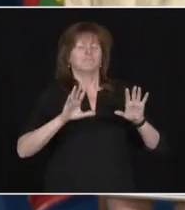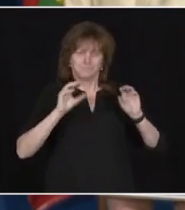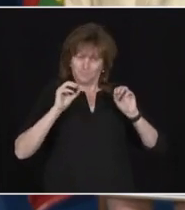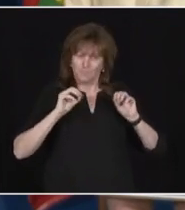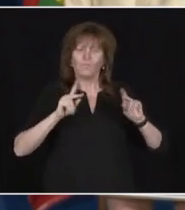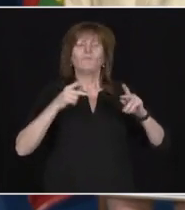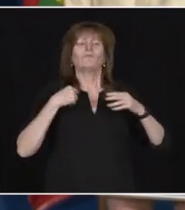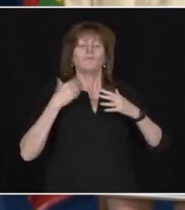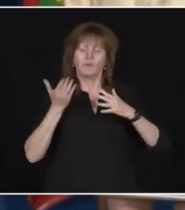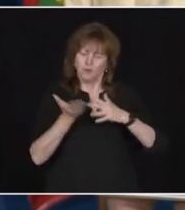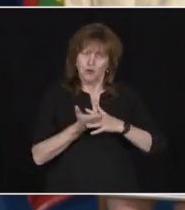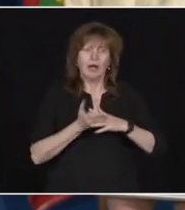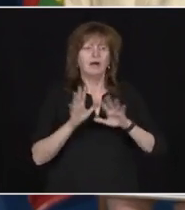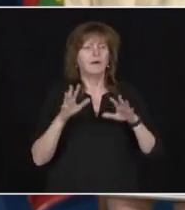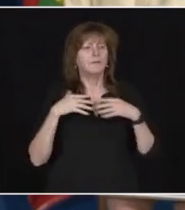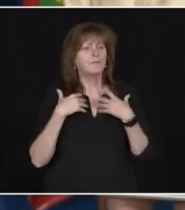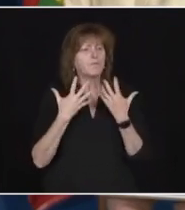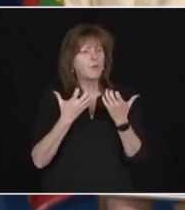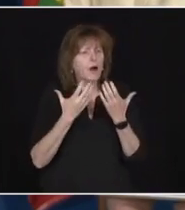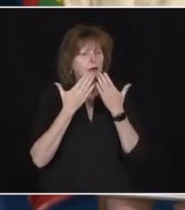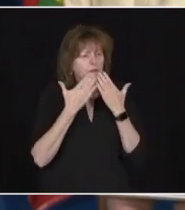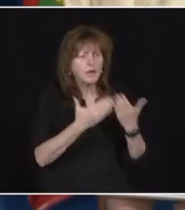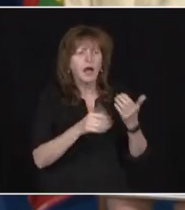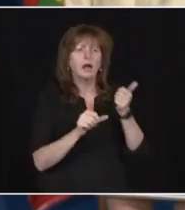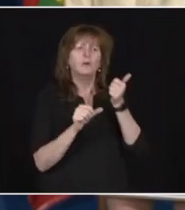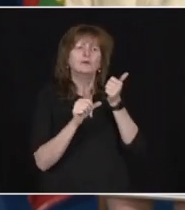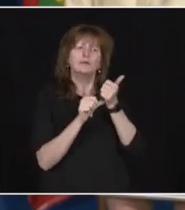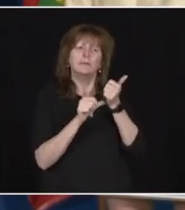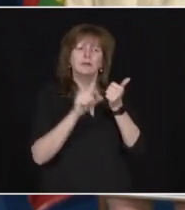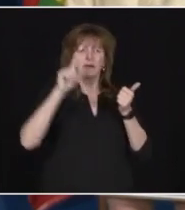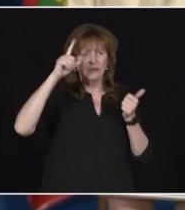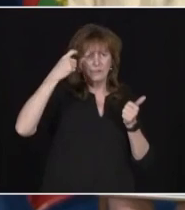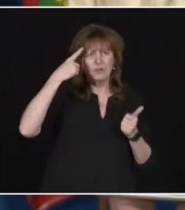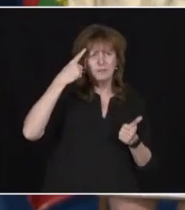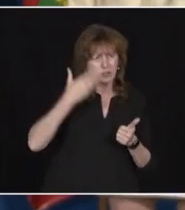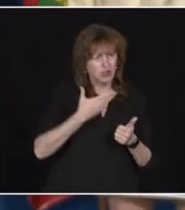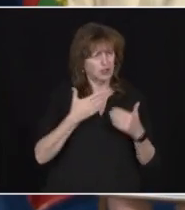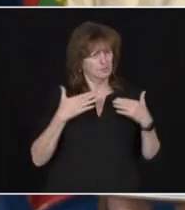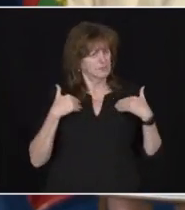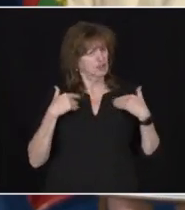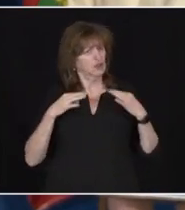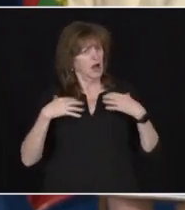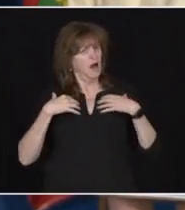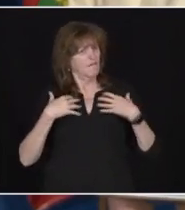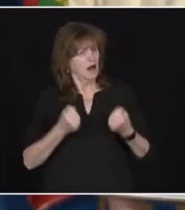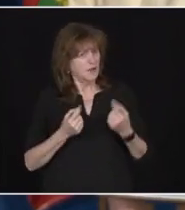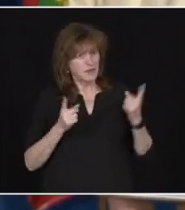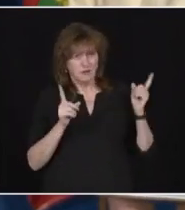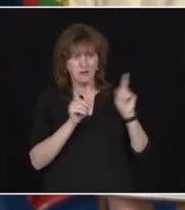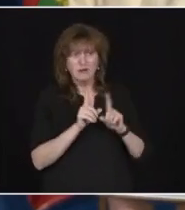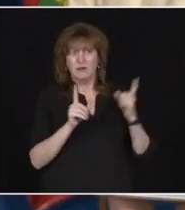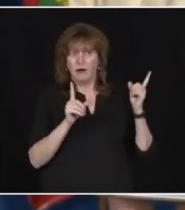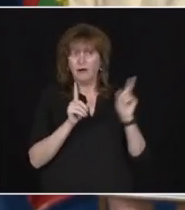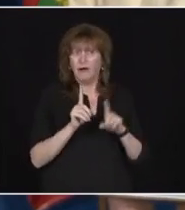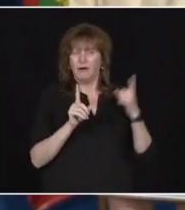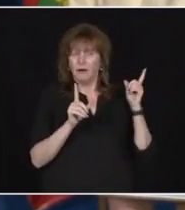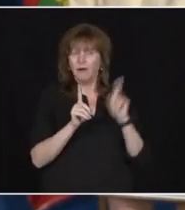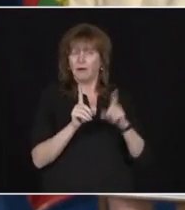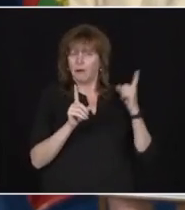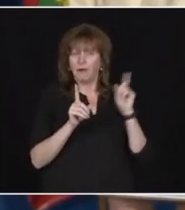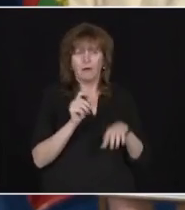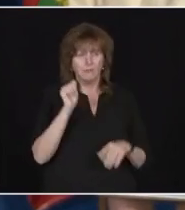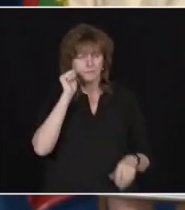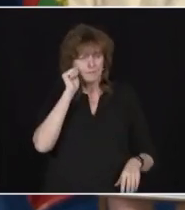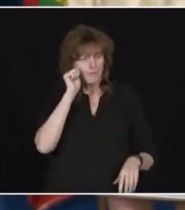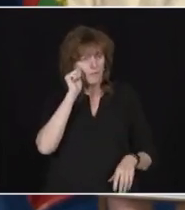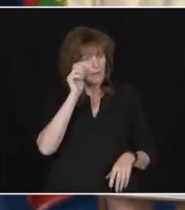Deputy Premier, Minister of Health, Christine. You've been here every single day beside me, standing